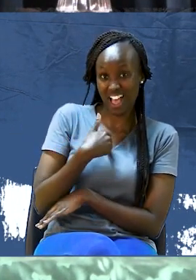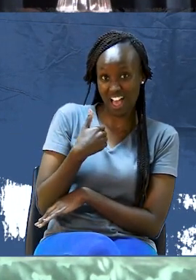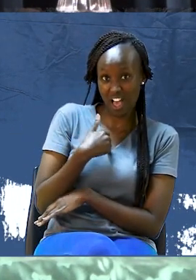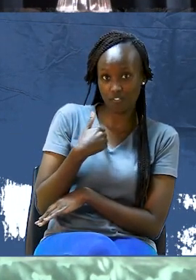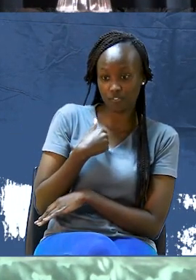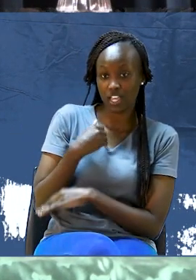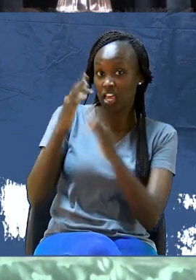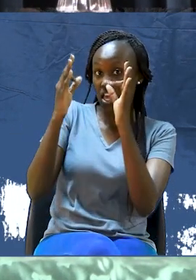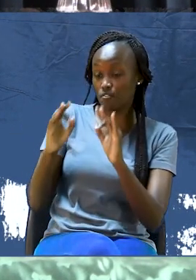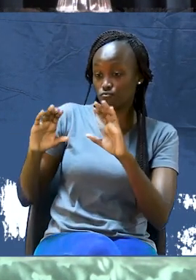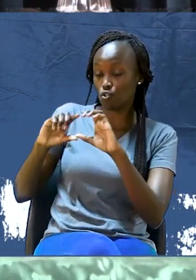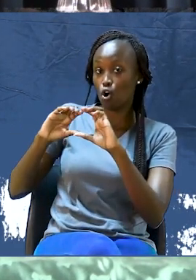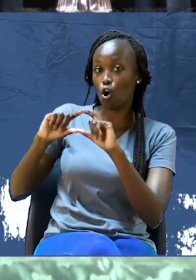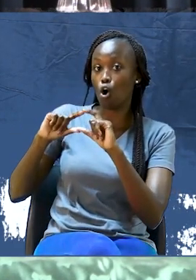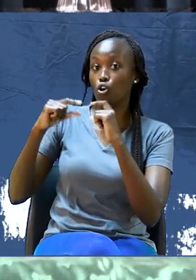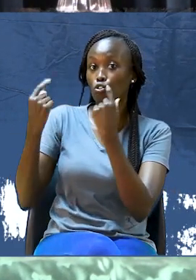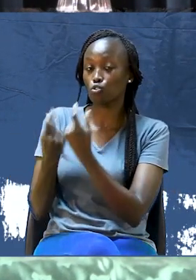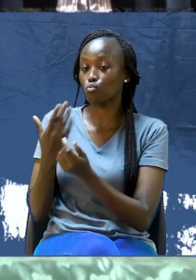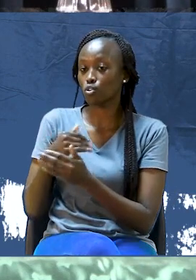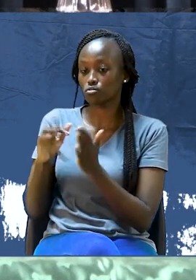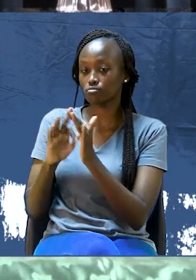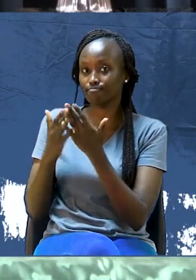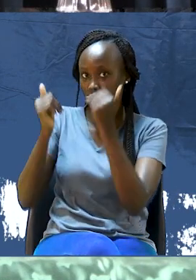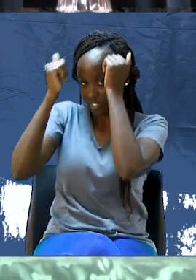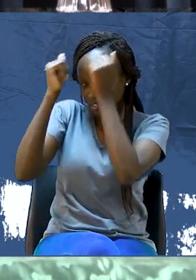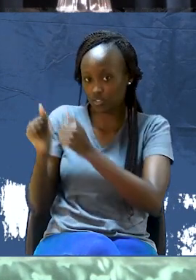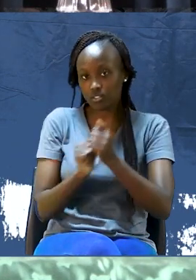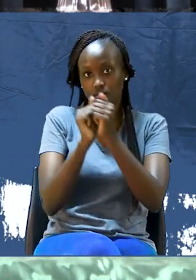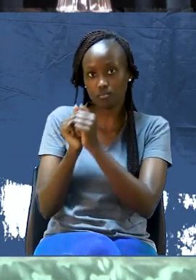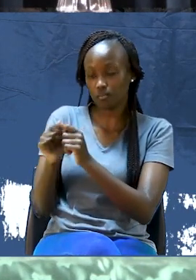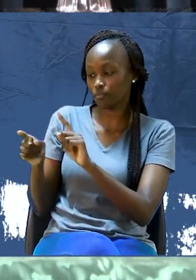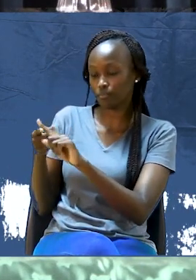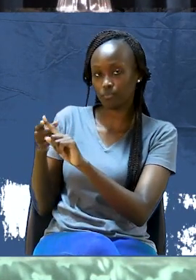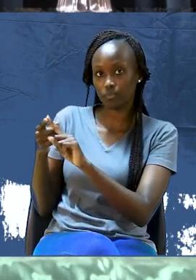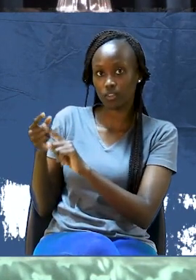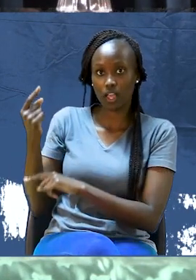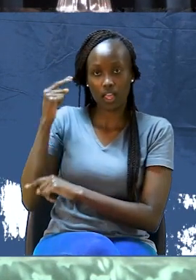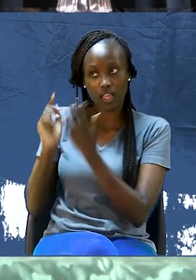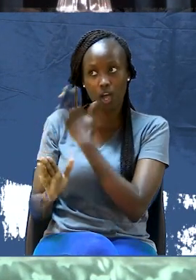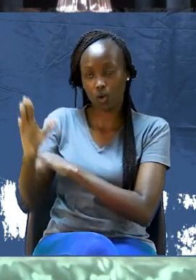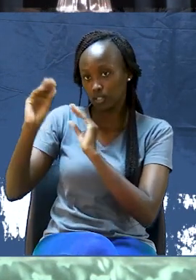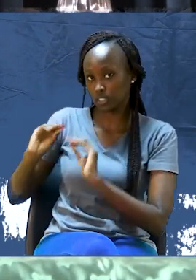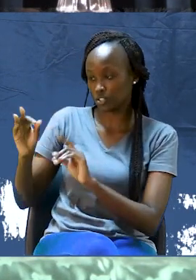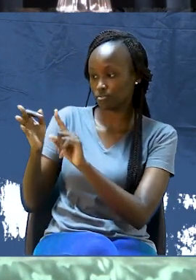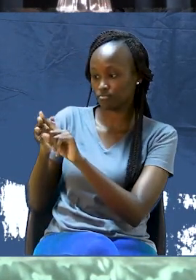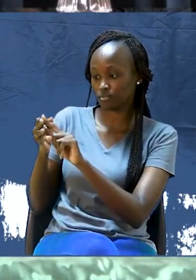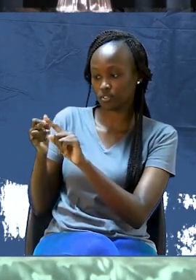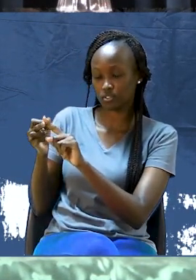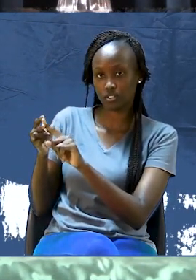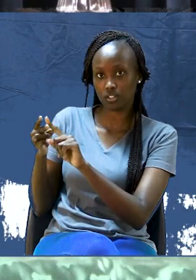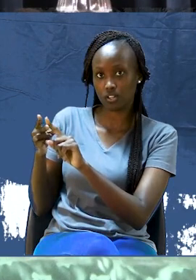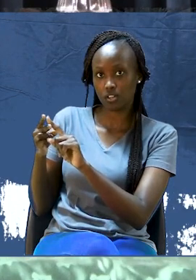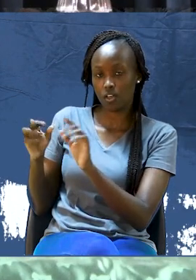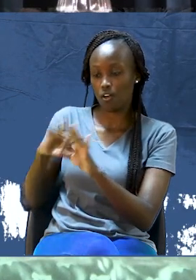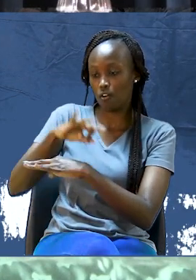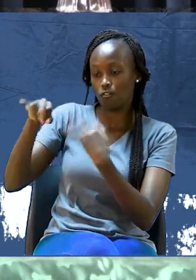seeks to study God's word together in small groups, hearing God speak to us, fellowshipping with one another, worshiping God as we